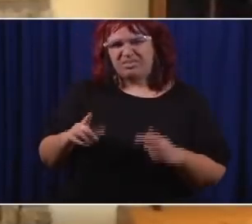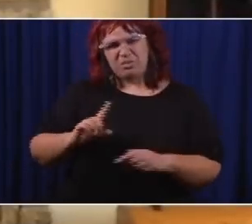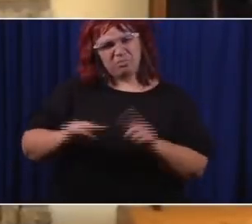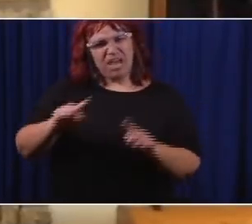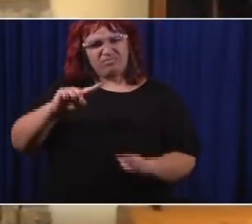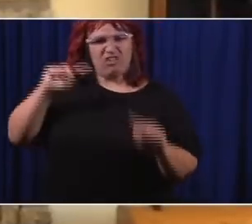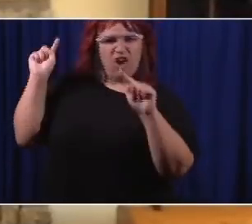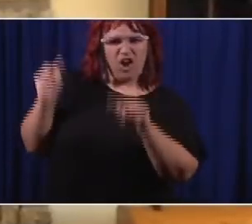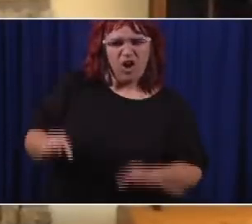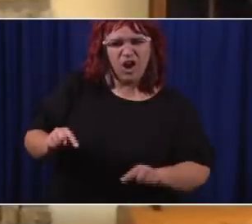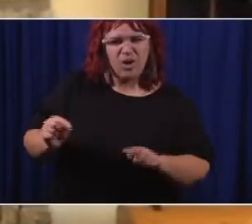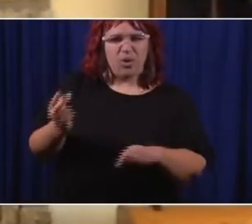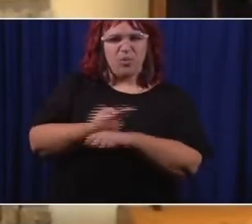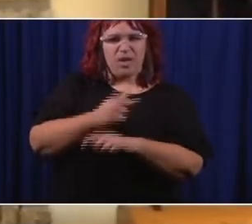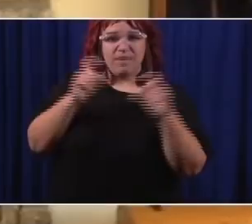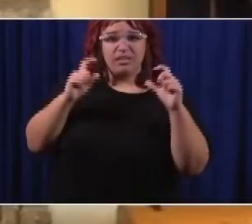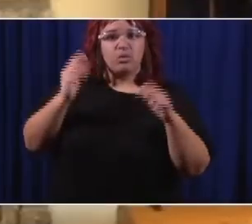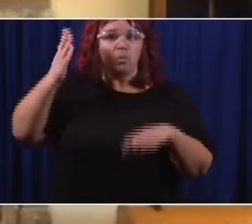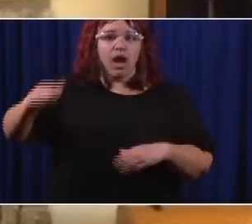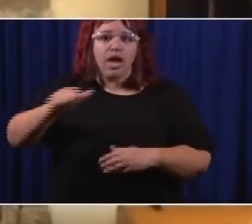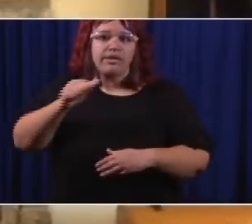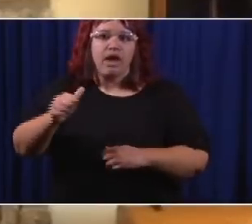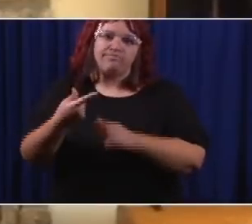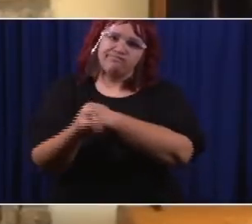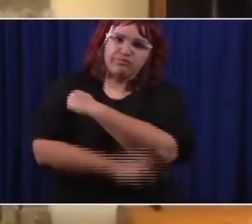strategy for responding to these concerning numbers?